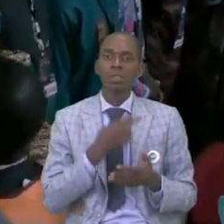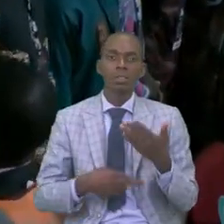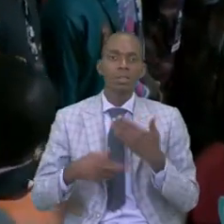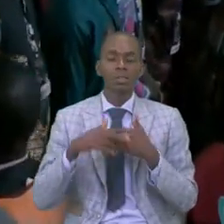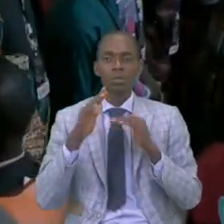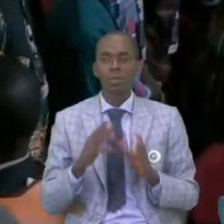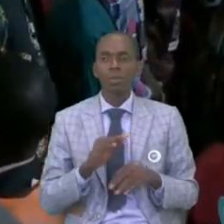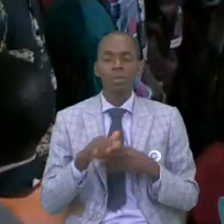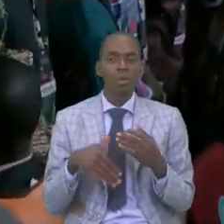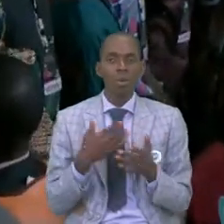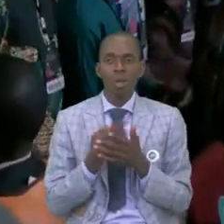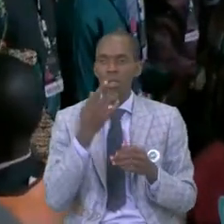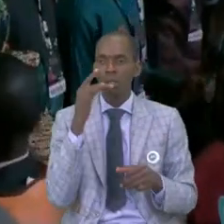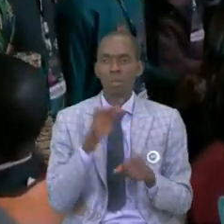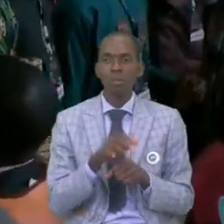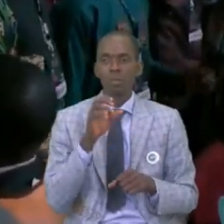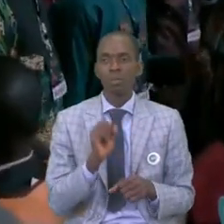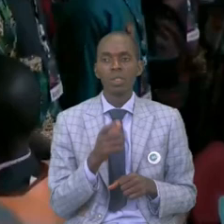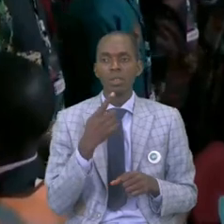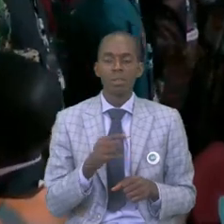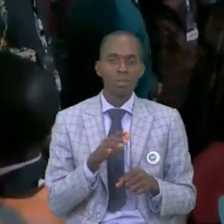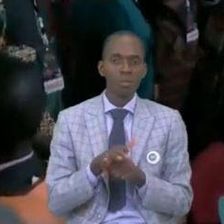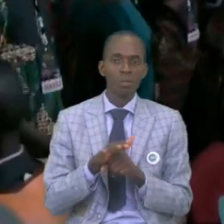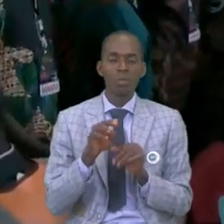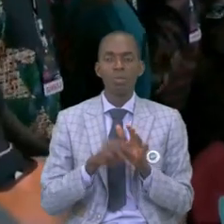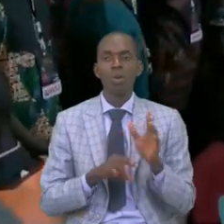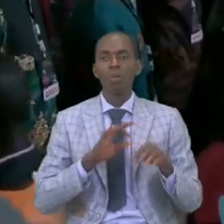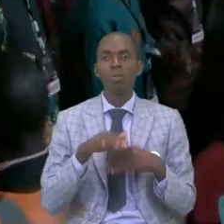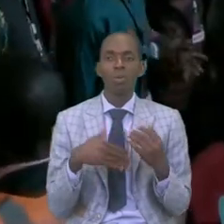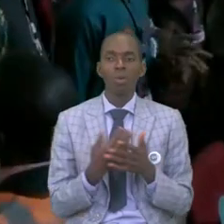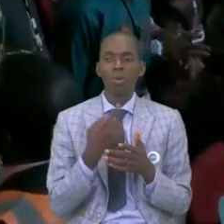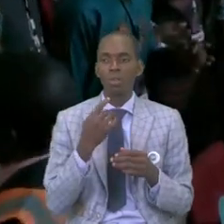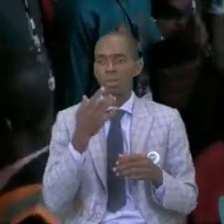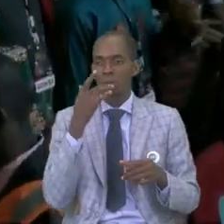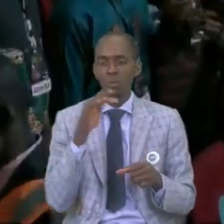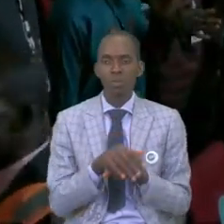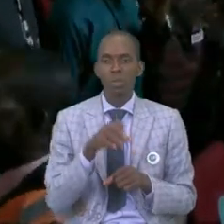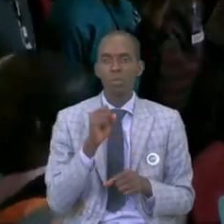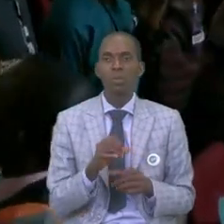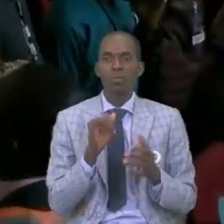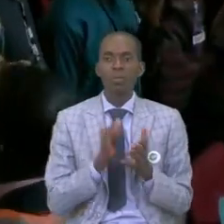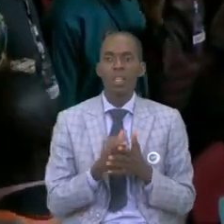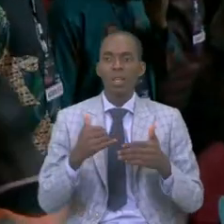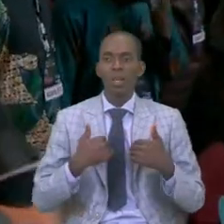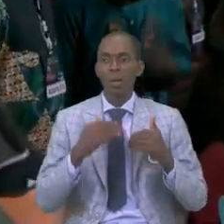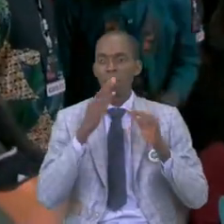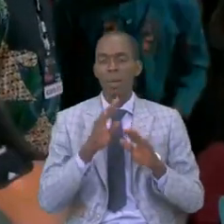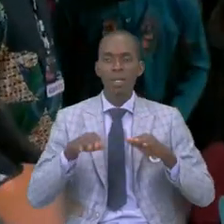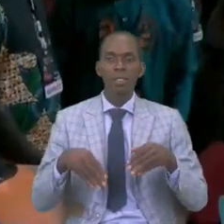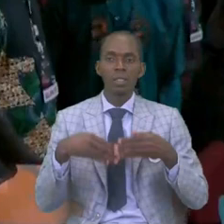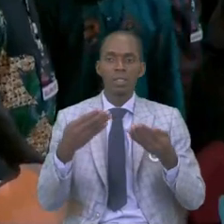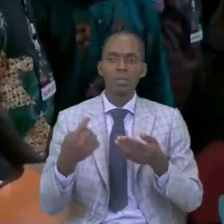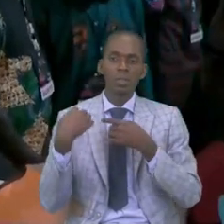the promises, the fulfillment of all the promises that have been given since